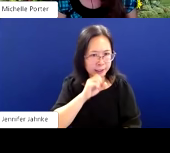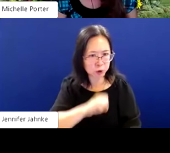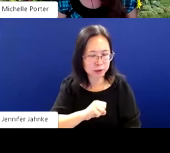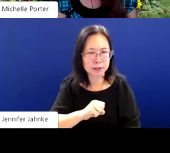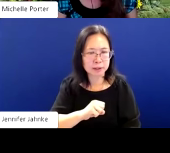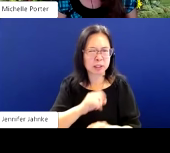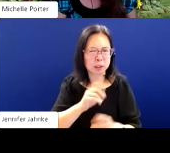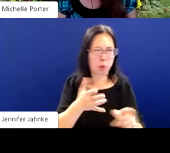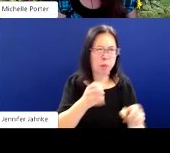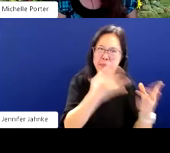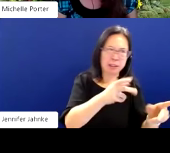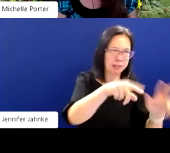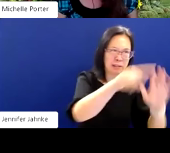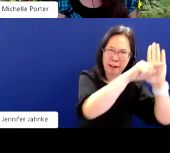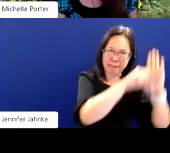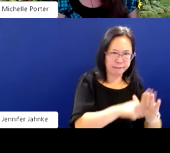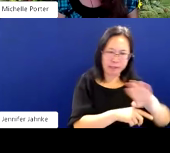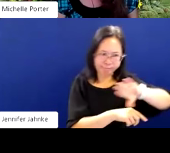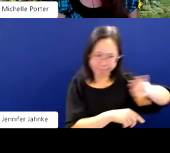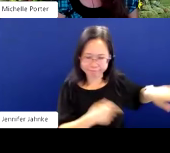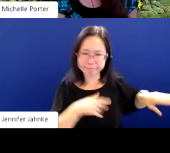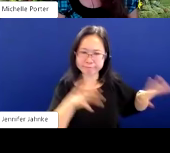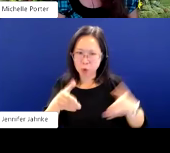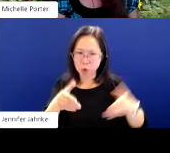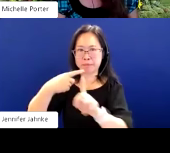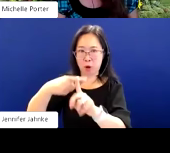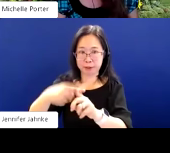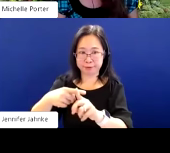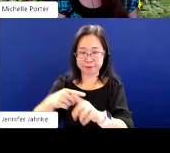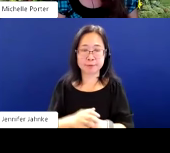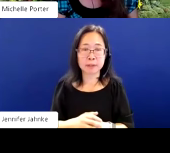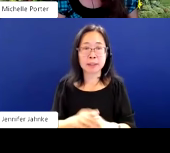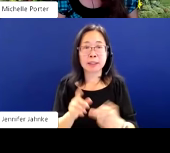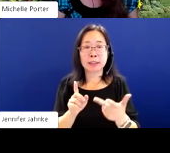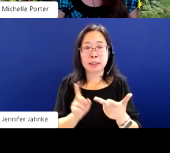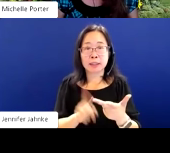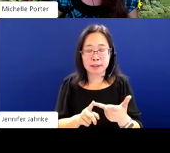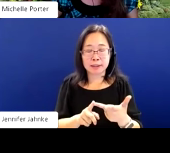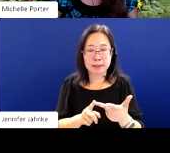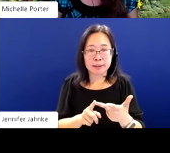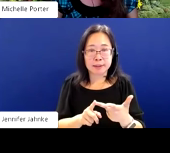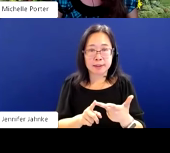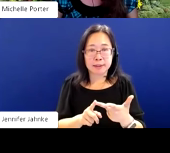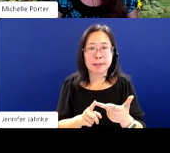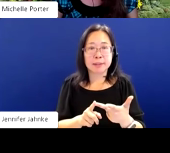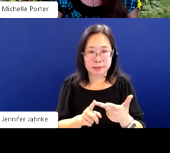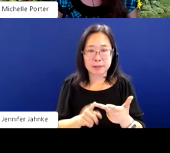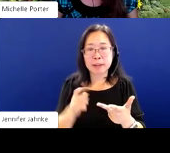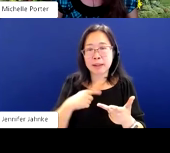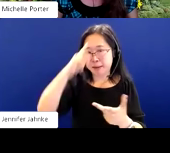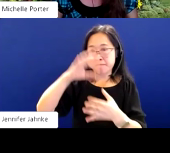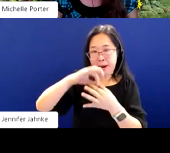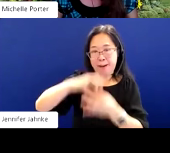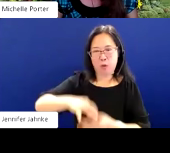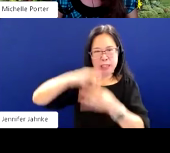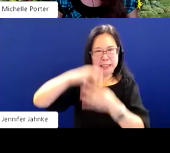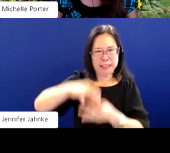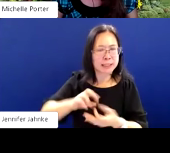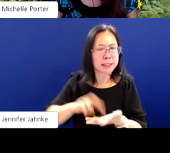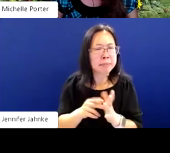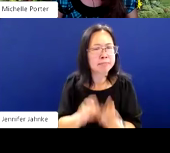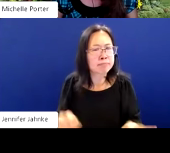thinking that's out there. We really wanted to start to build the skill of mindfulness,